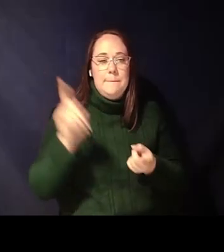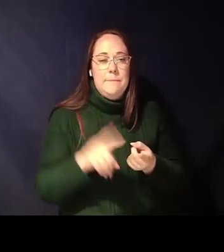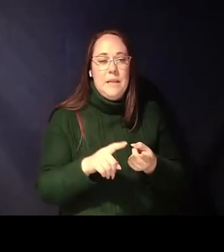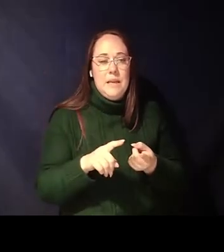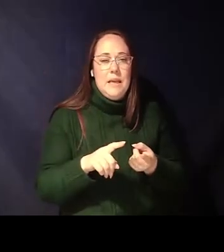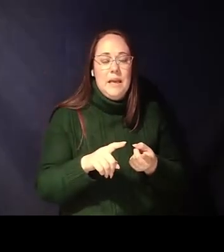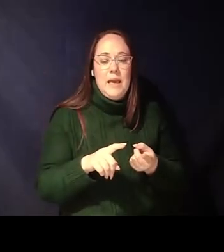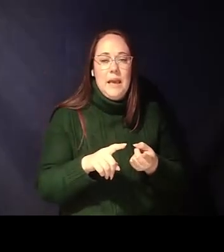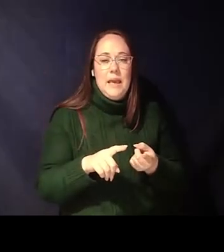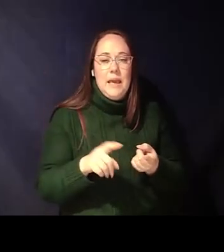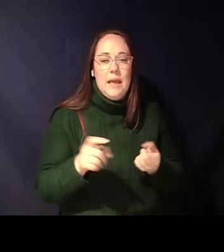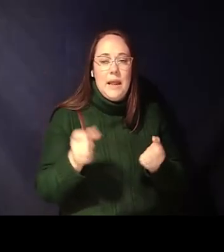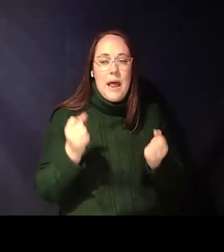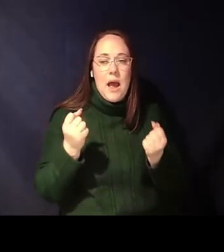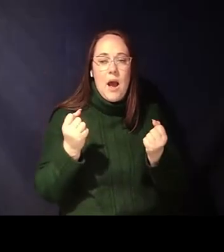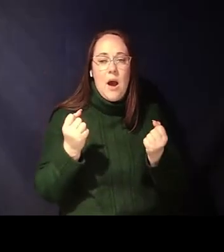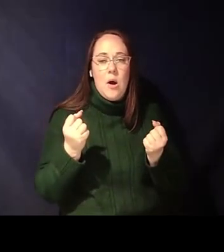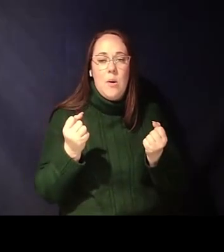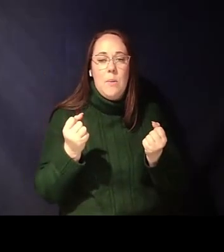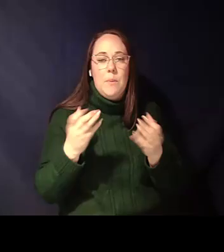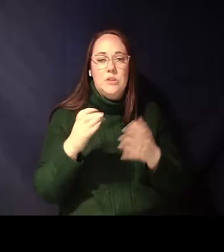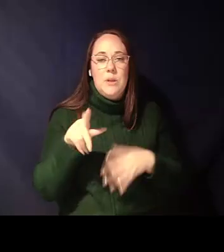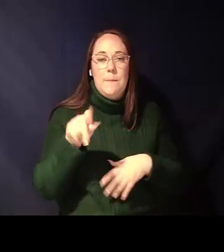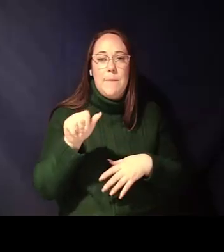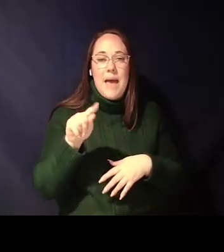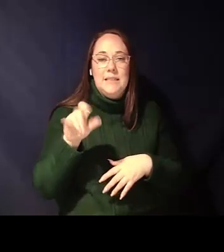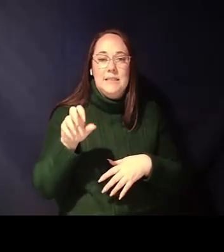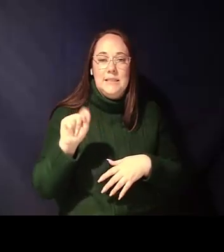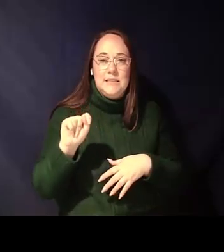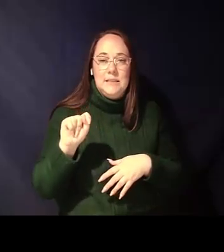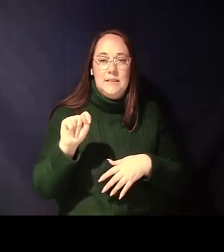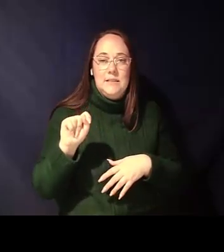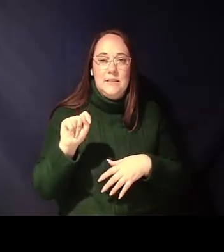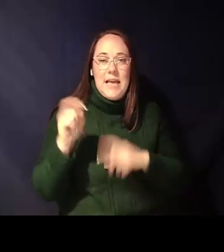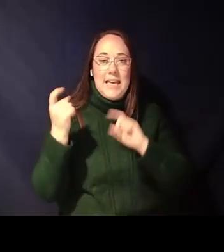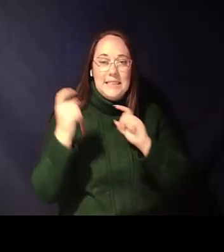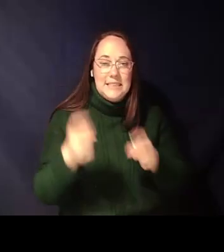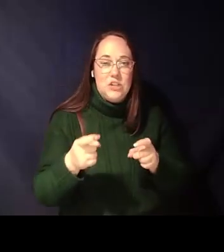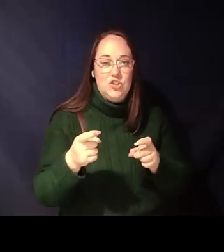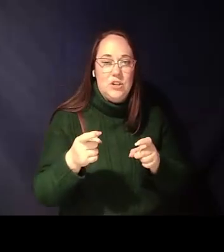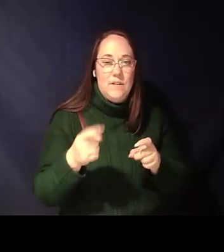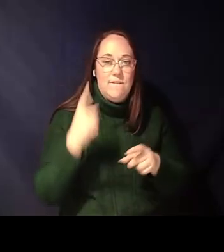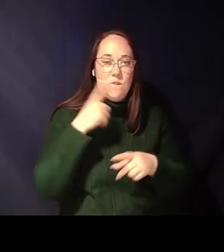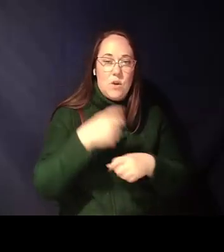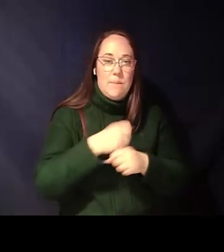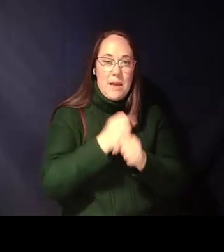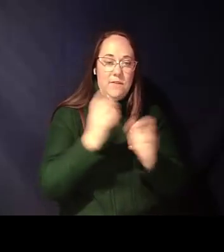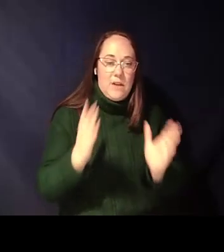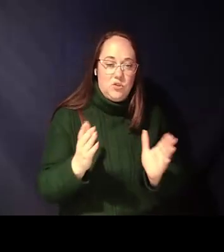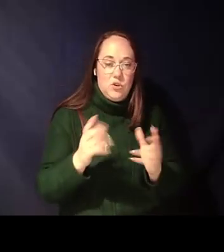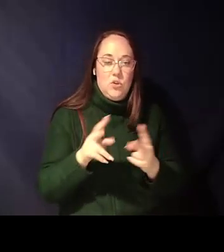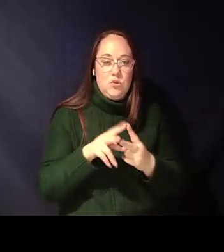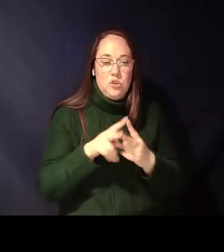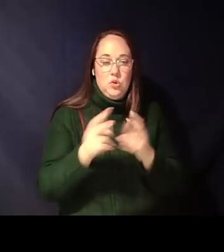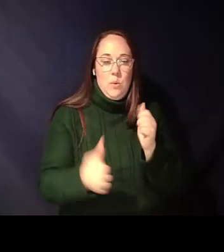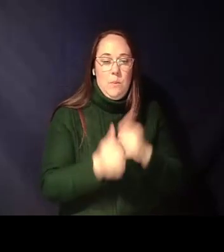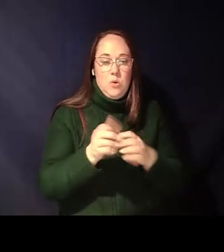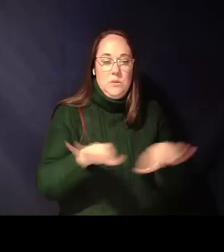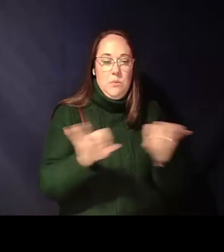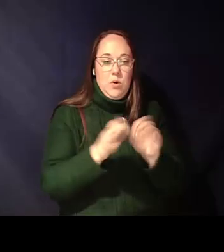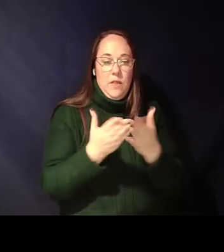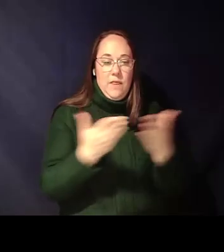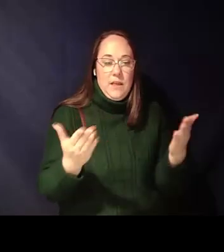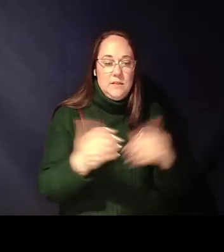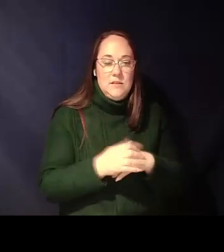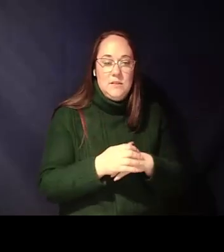amount of patent extensions that manufacturers can get. Those are two most important things. Outside of that,